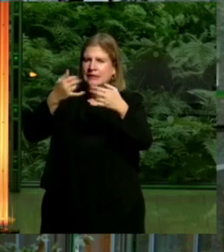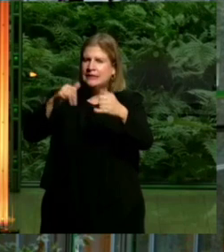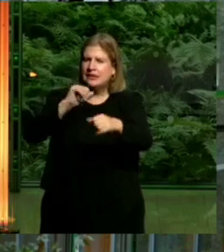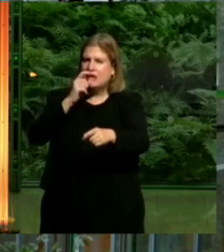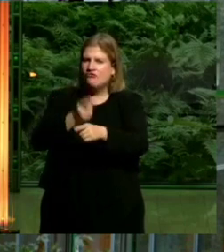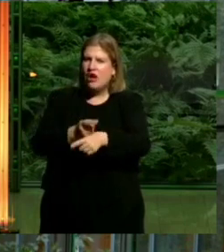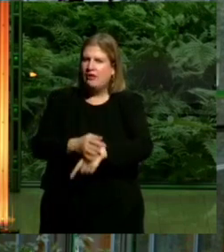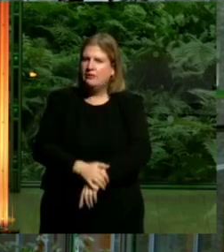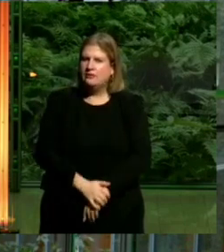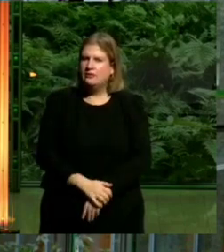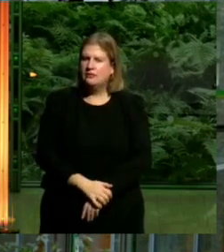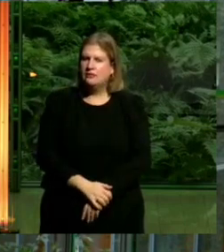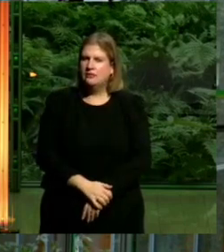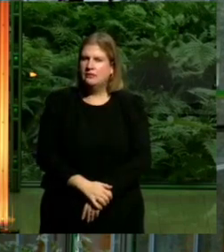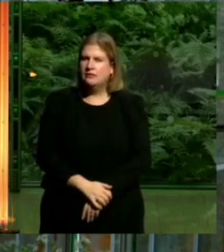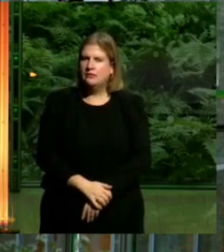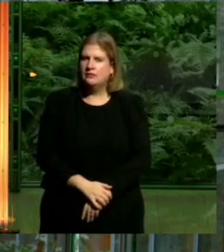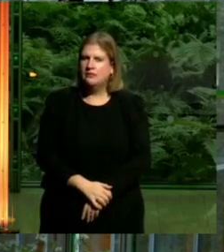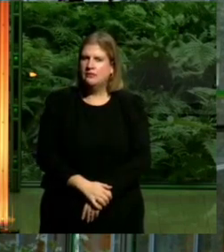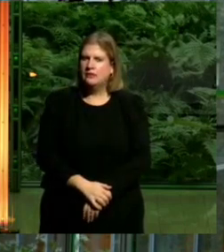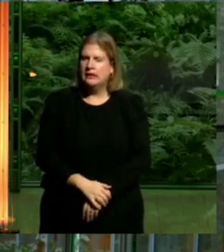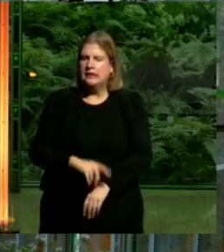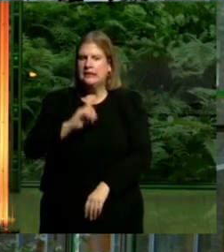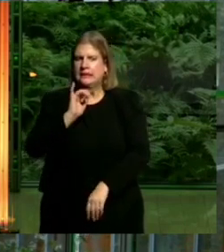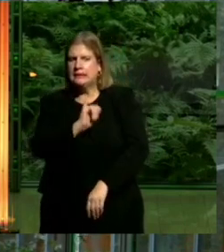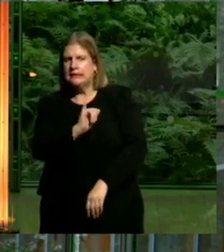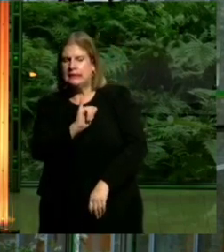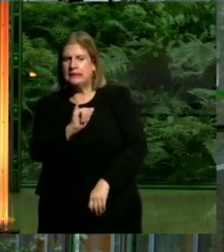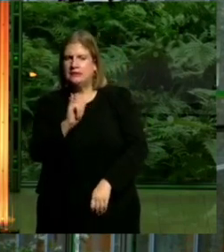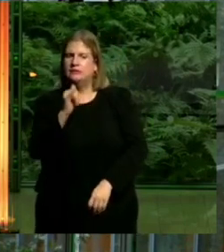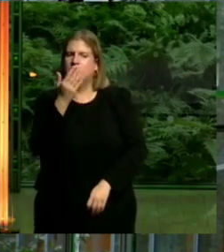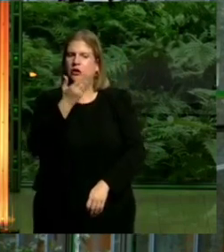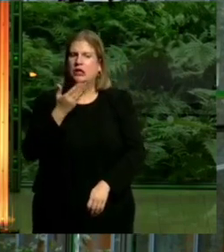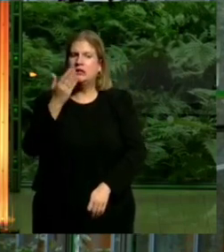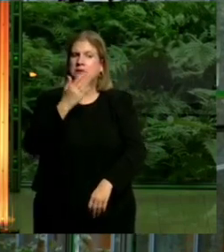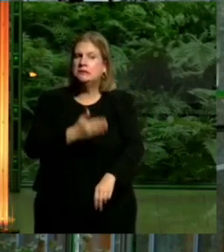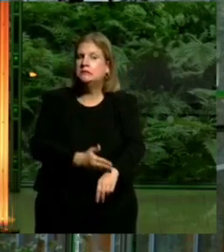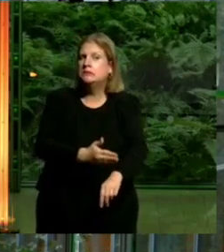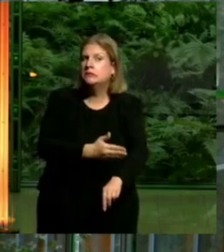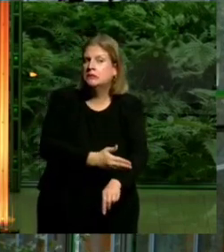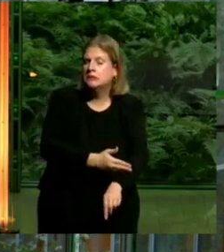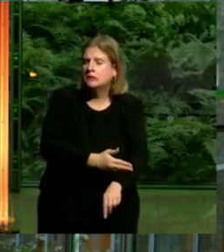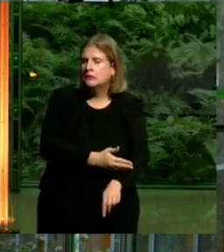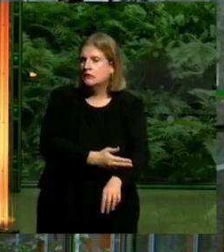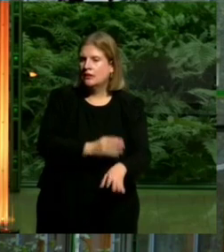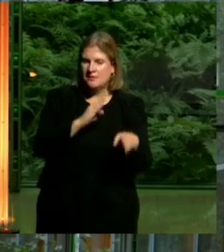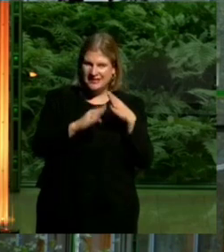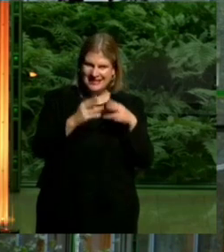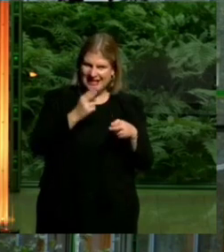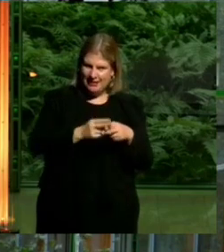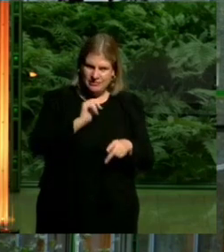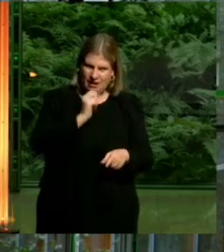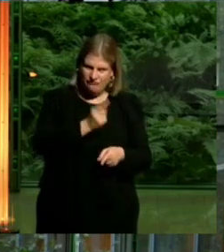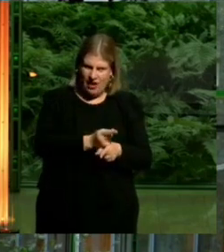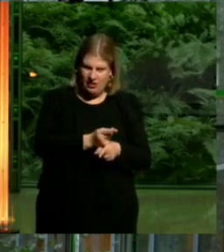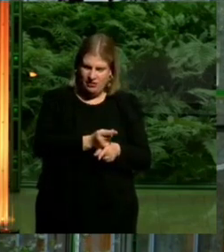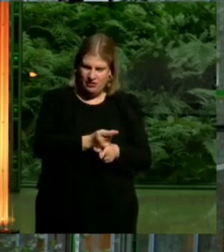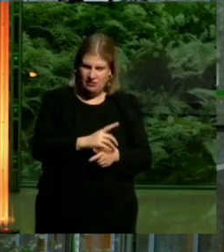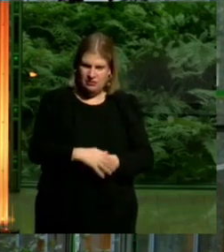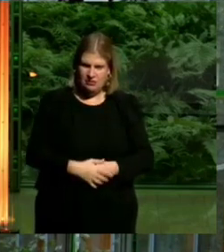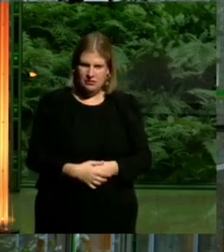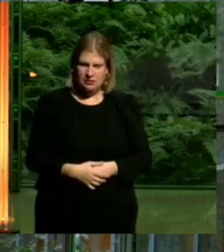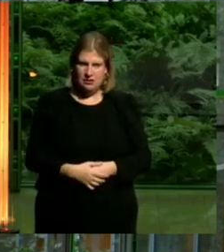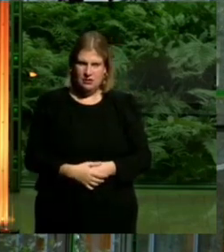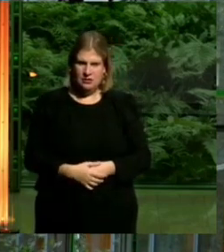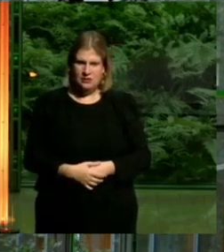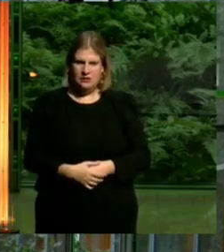correct, right? So I can say, all right, looks a little bit better, but city name is not great, so I can